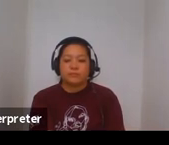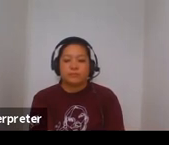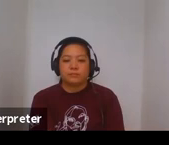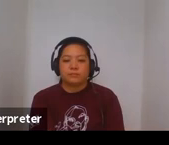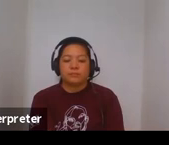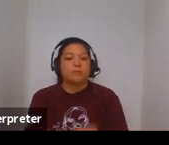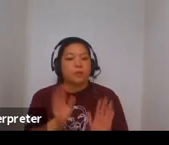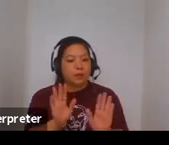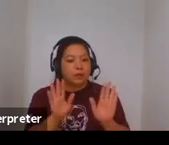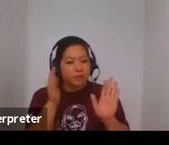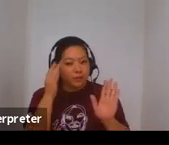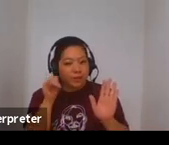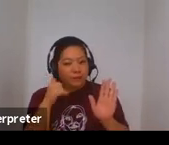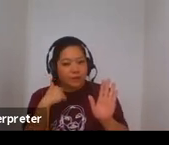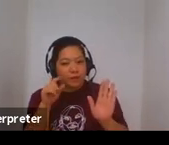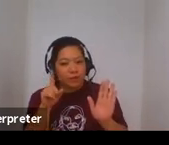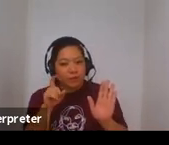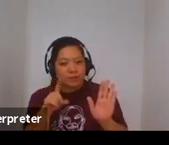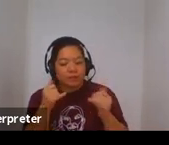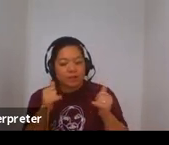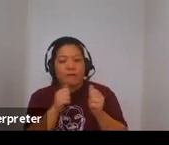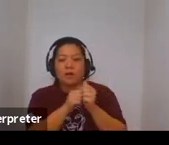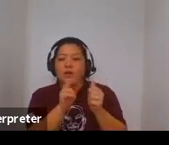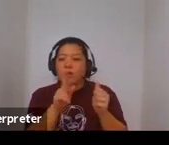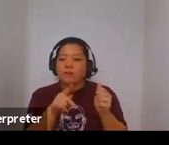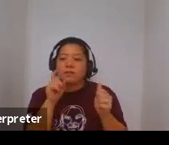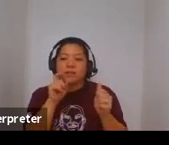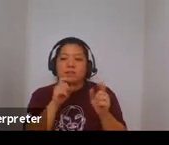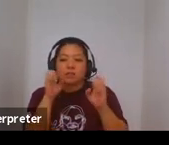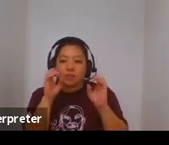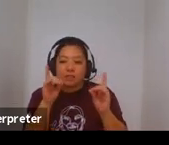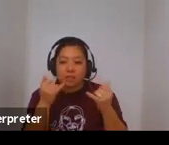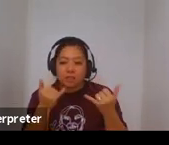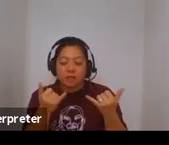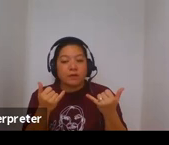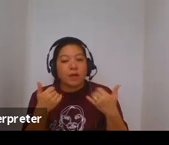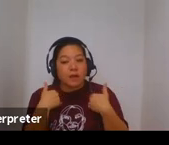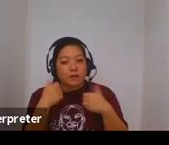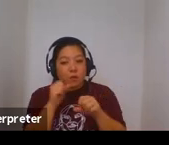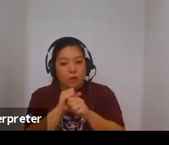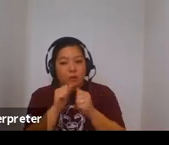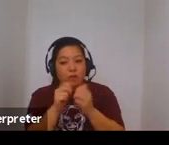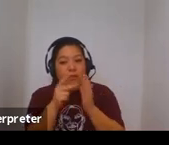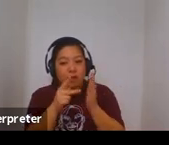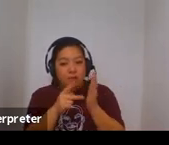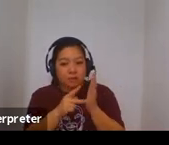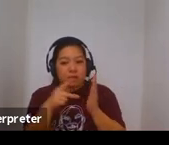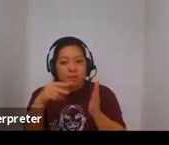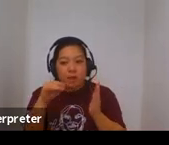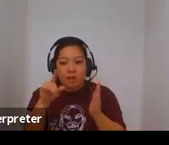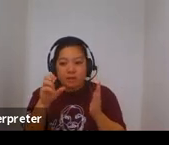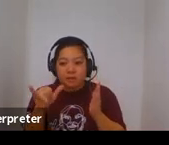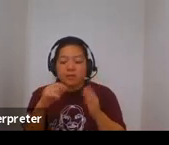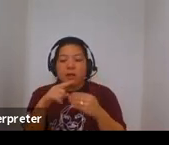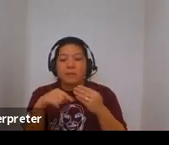Great. I have another kind of follow-up question on sex education. I have worked on policy around sex